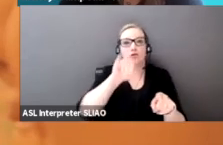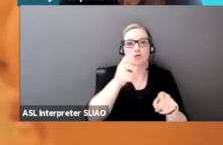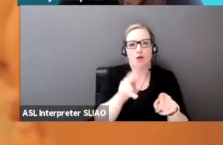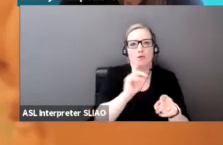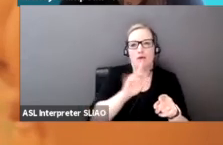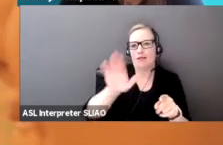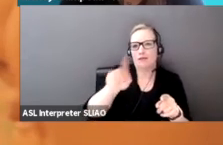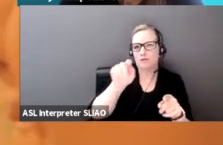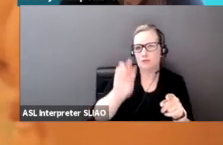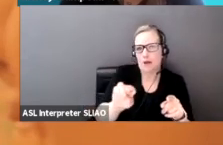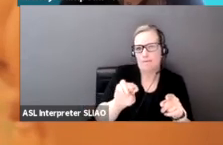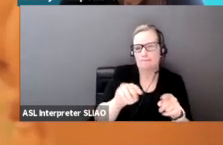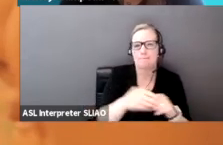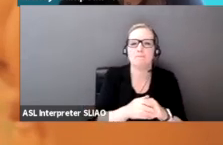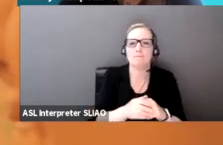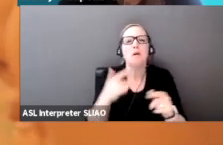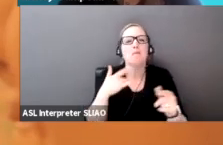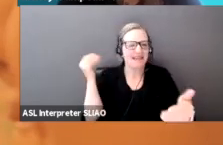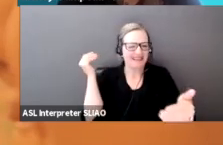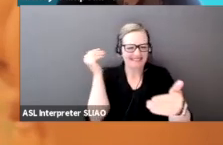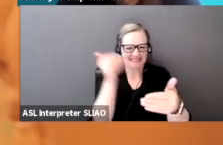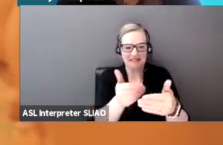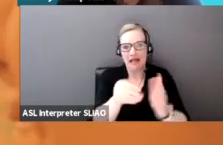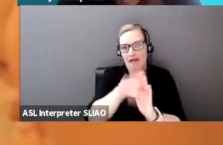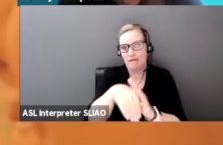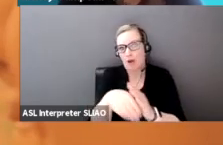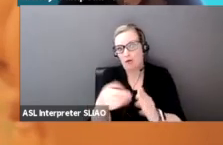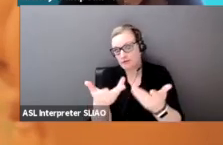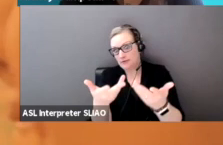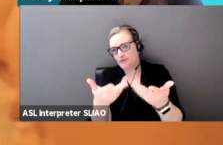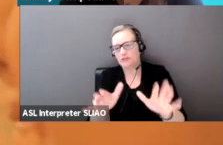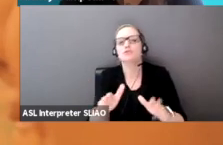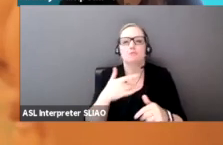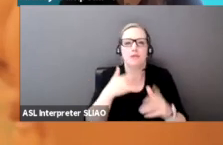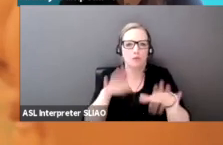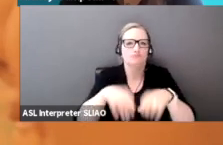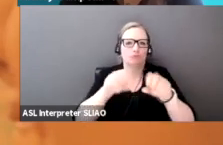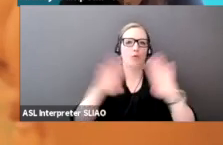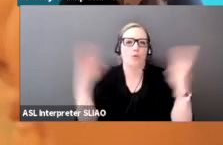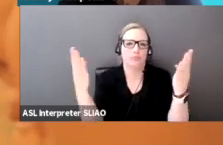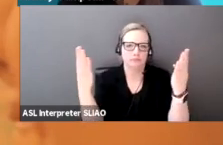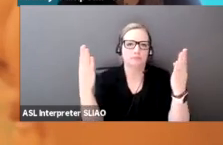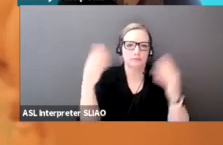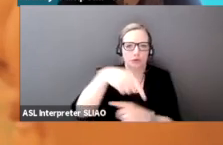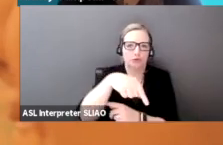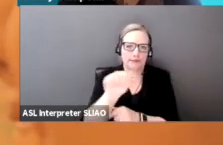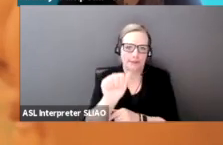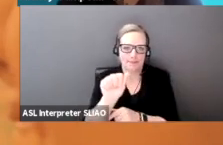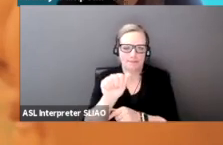so, or of course, during the last 30 minutes of the presentation when we have the open Q&A component of today's